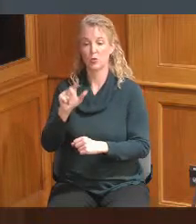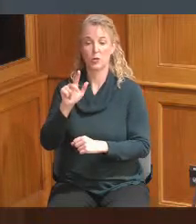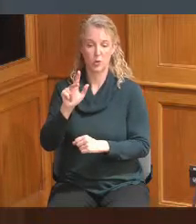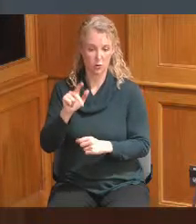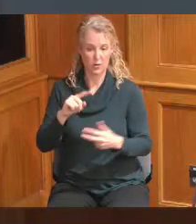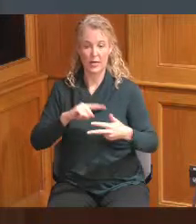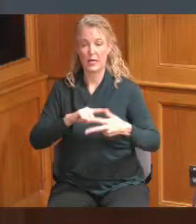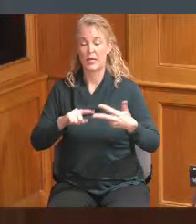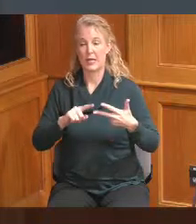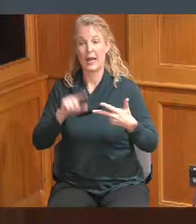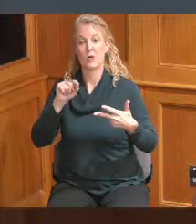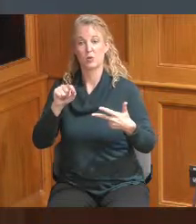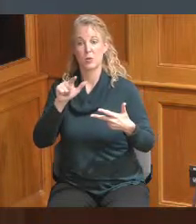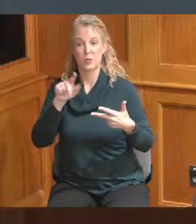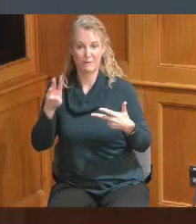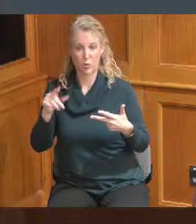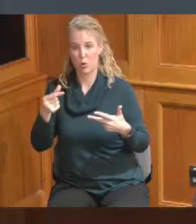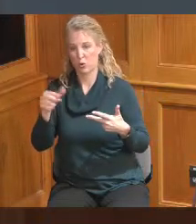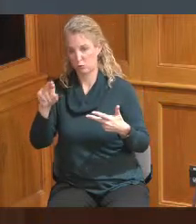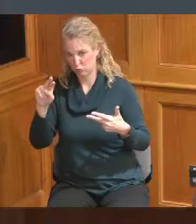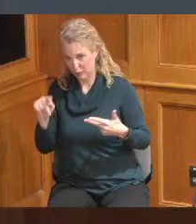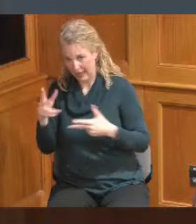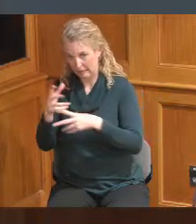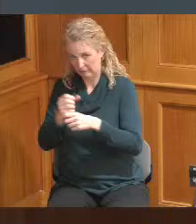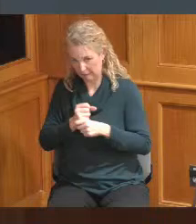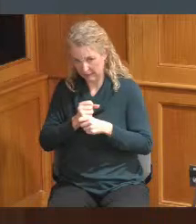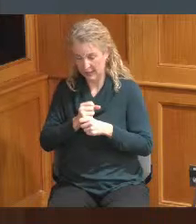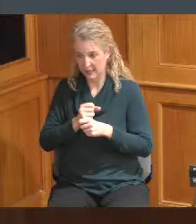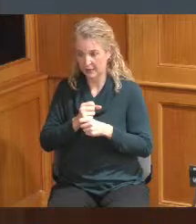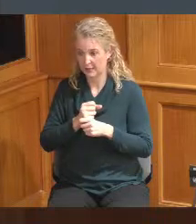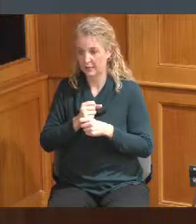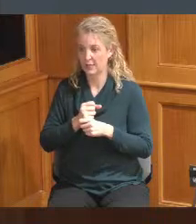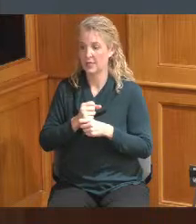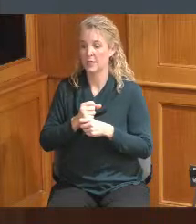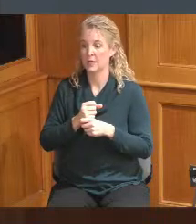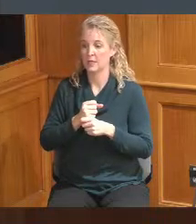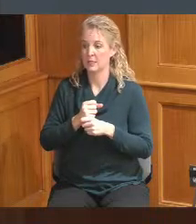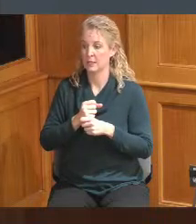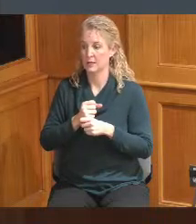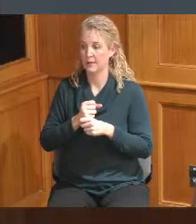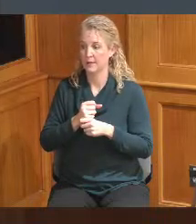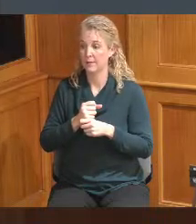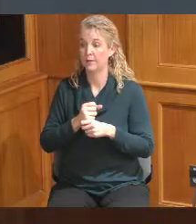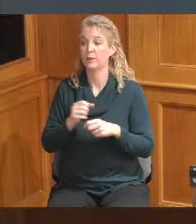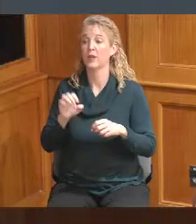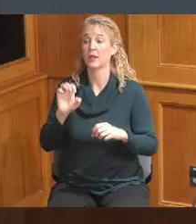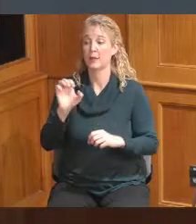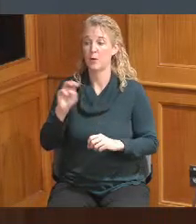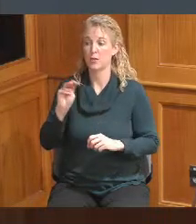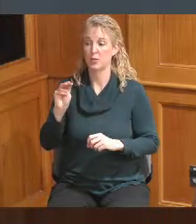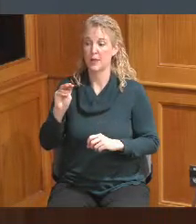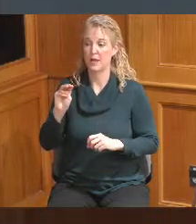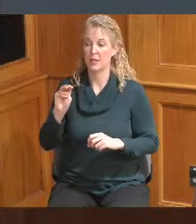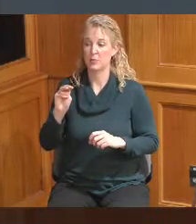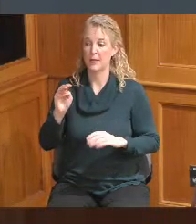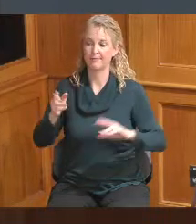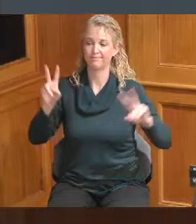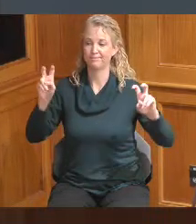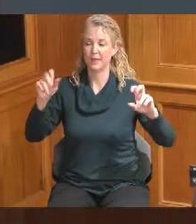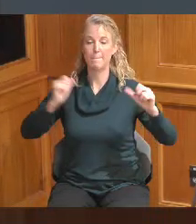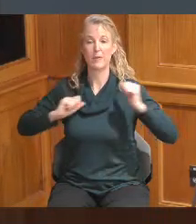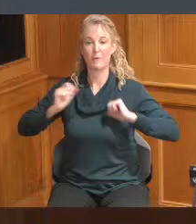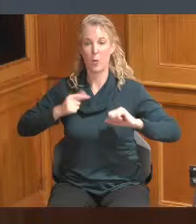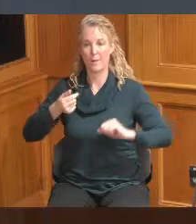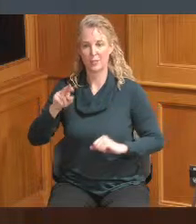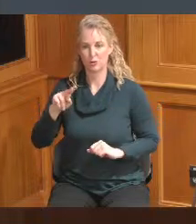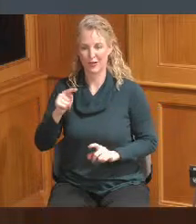the 2024 grant. So, and then we also receive the Emergency Management Performance Grant, which is a much